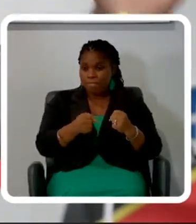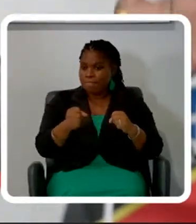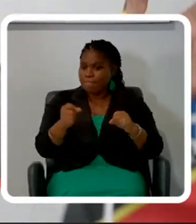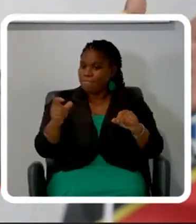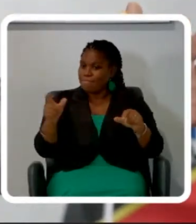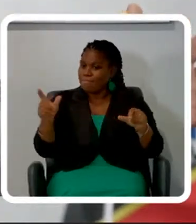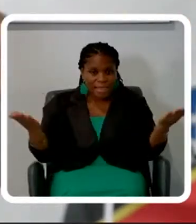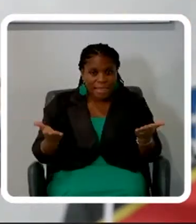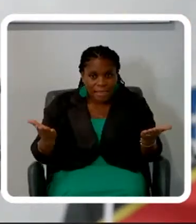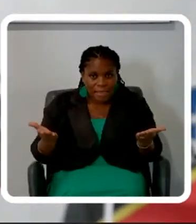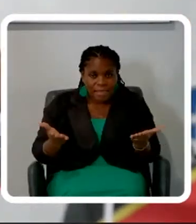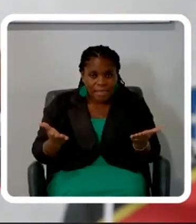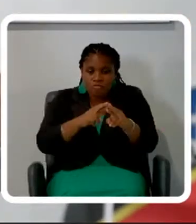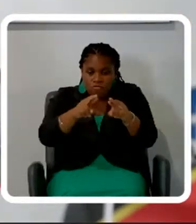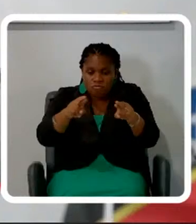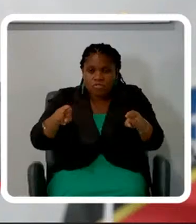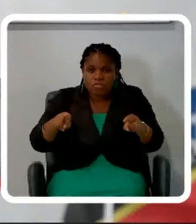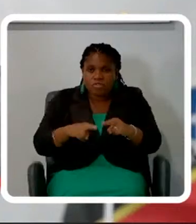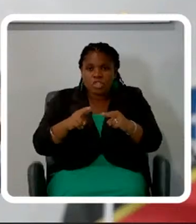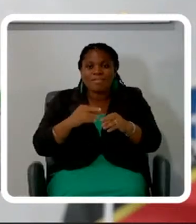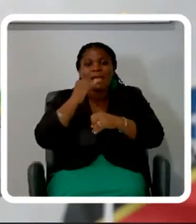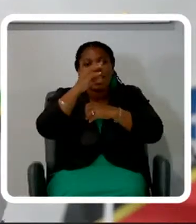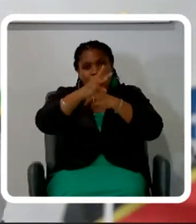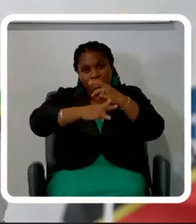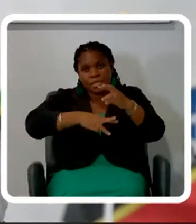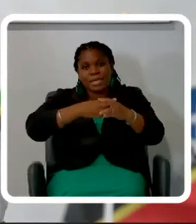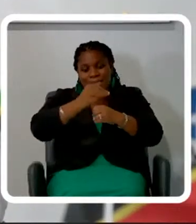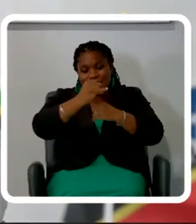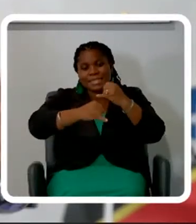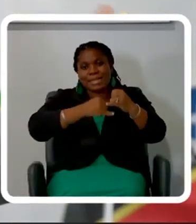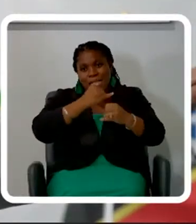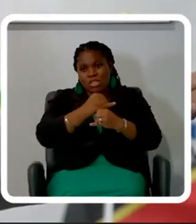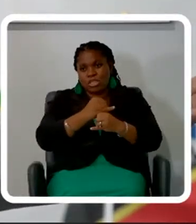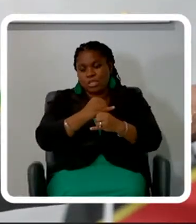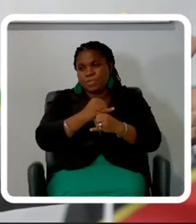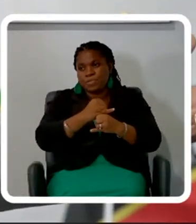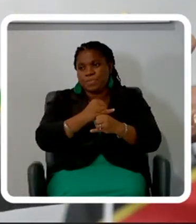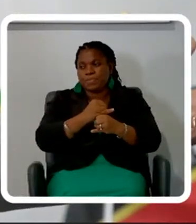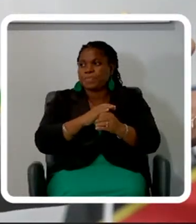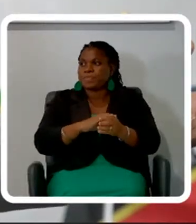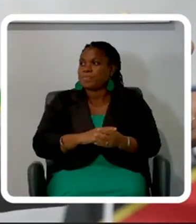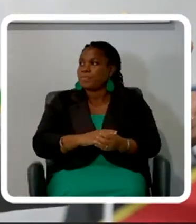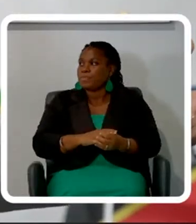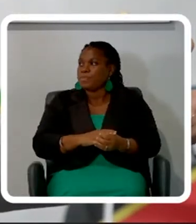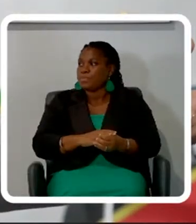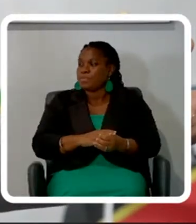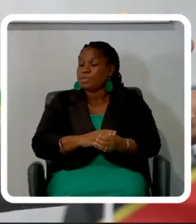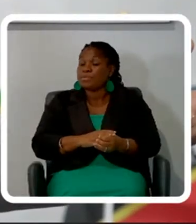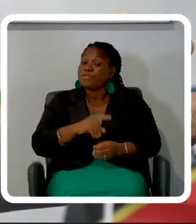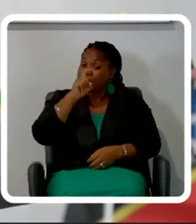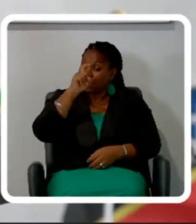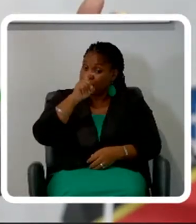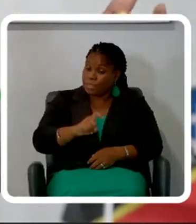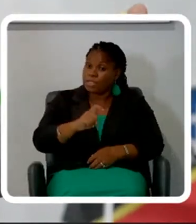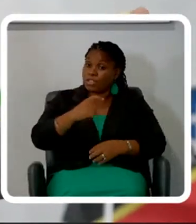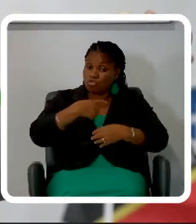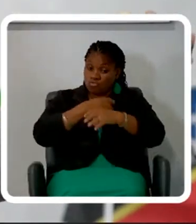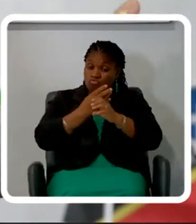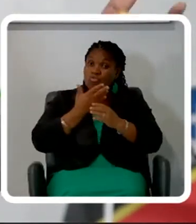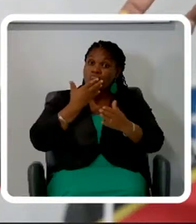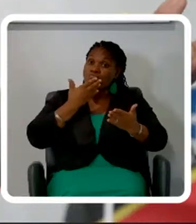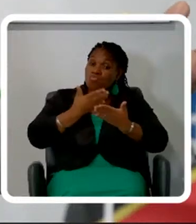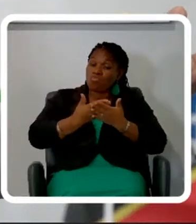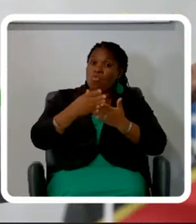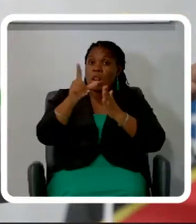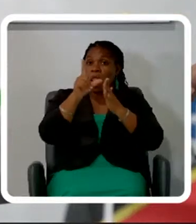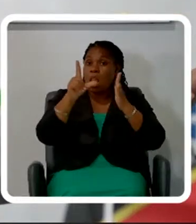and further afield to make sure that. And we have passed the laws to say that our program